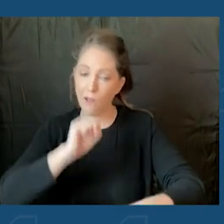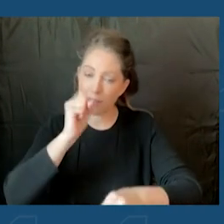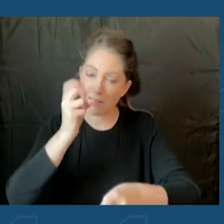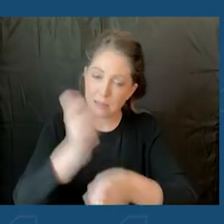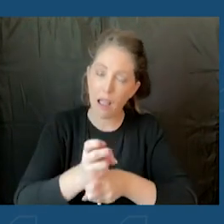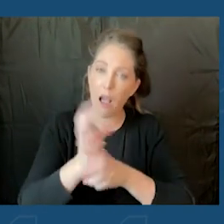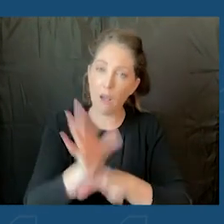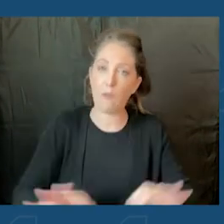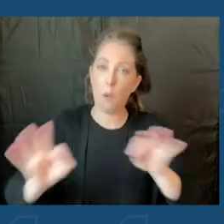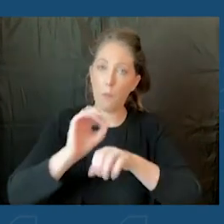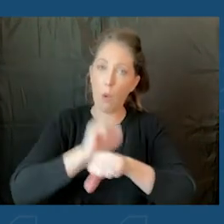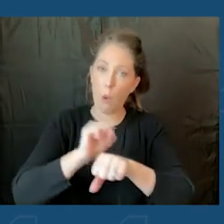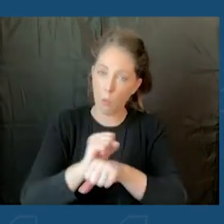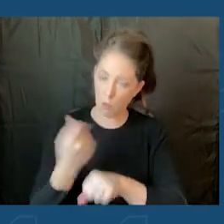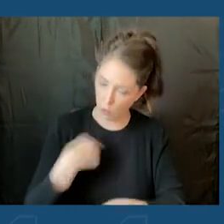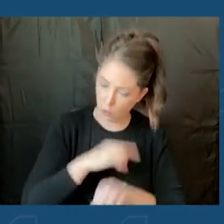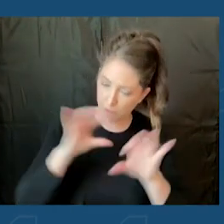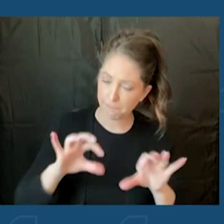we do every single day.